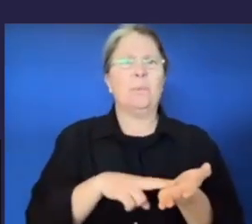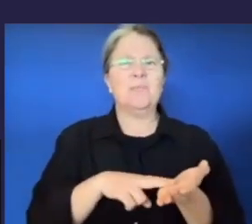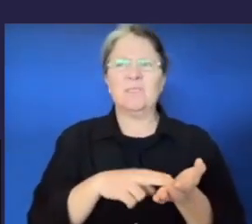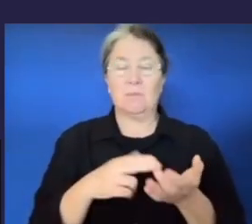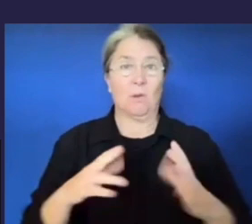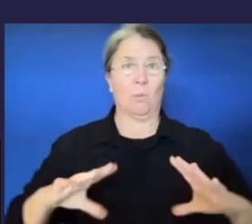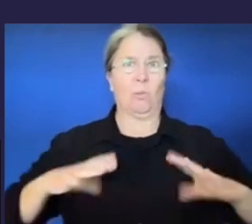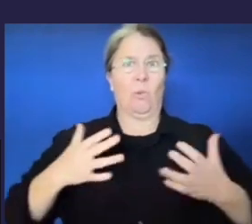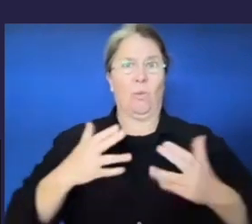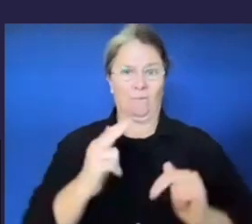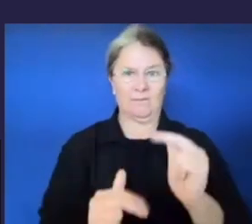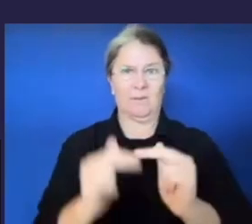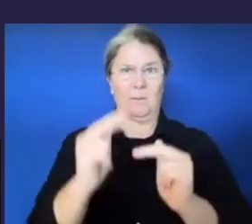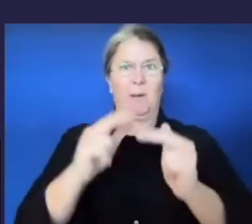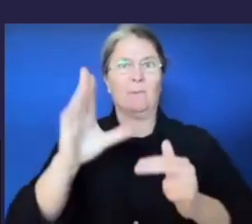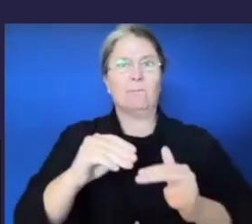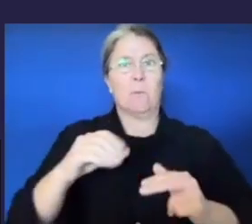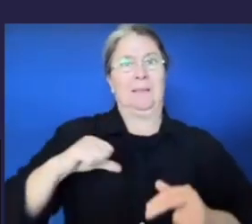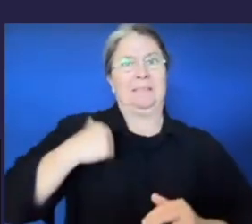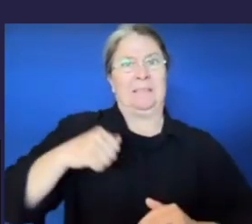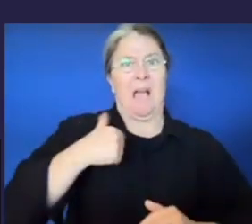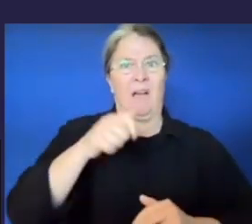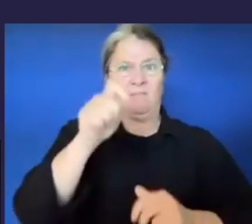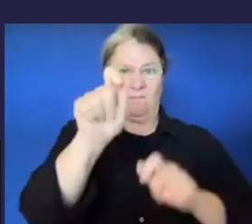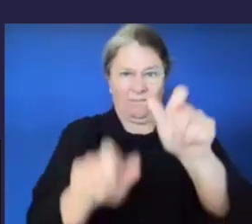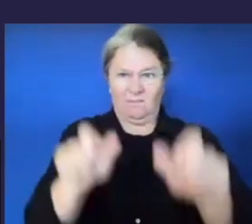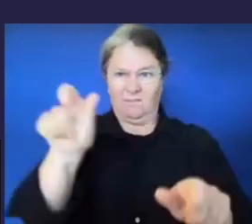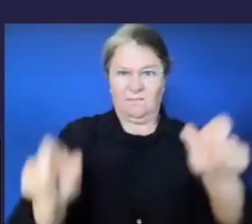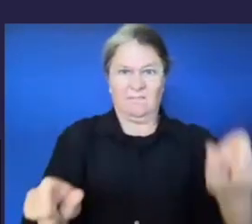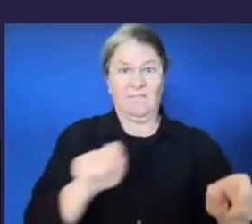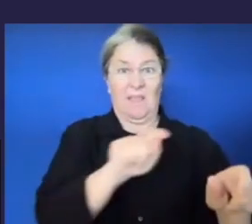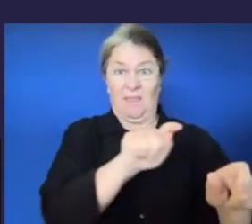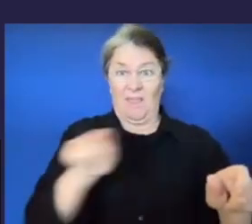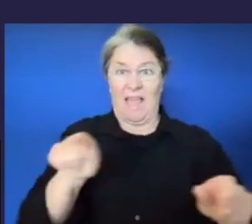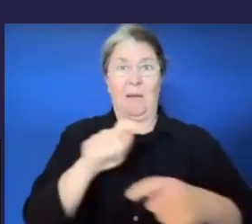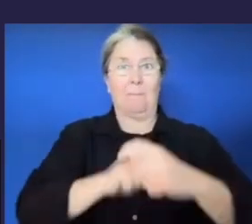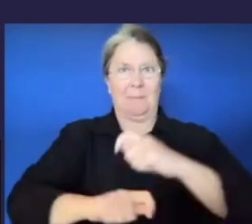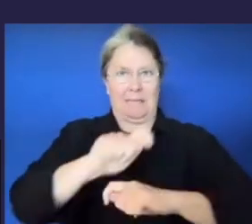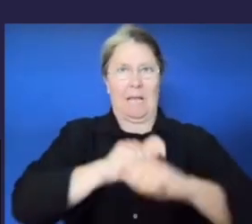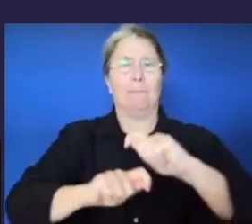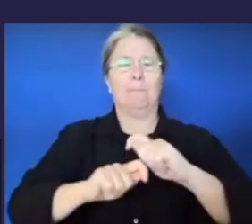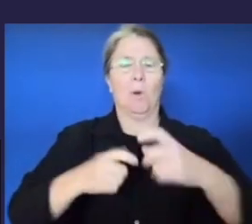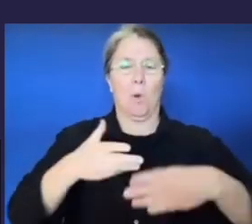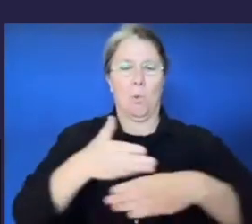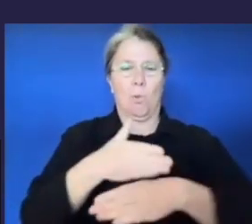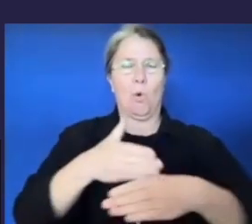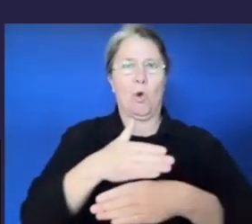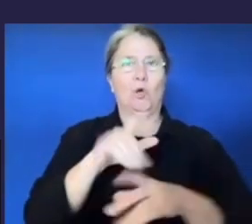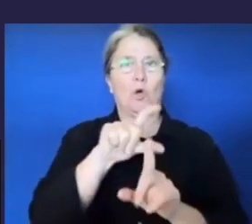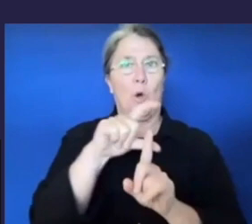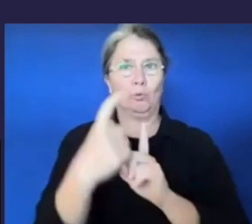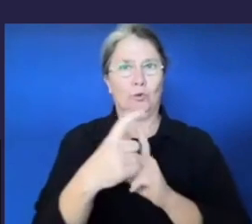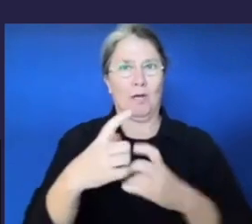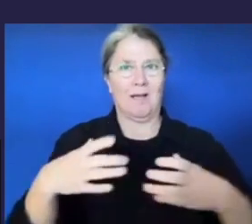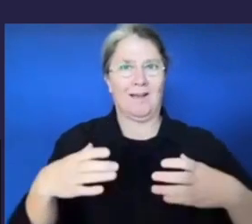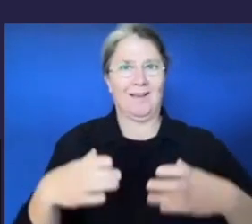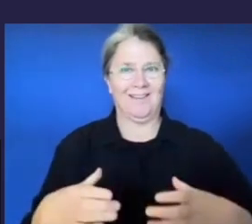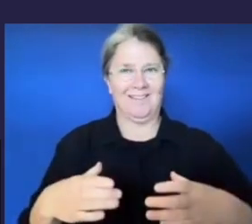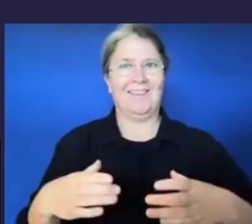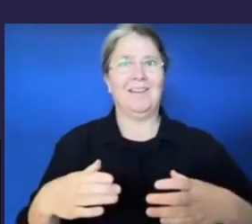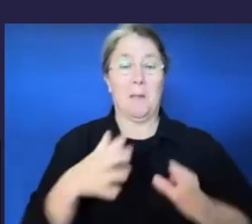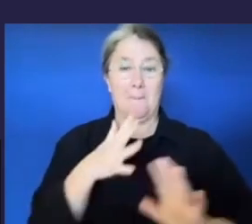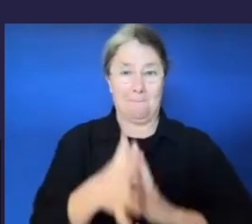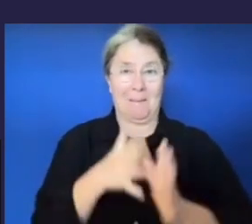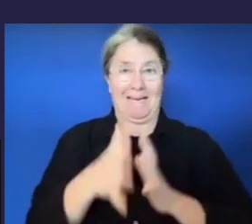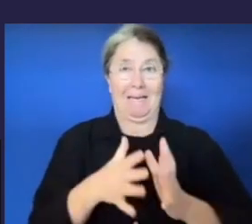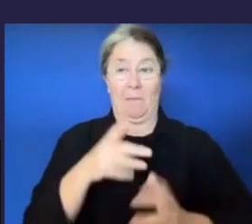the workers in a work organization is known as the workplace culture. The membership of a culture varies with what its members believe makes up